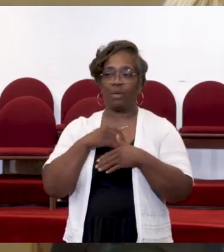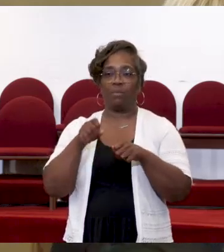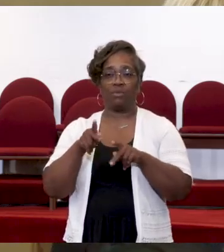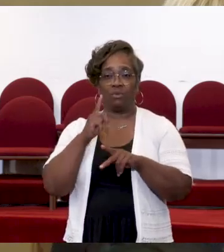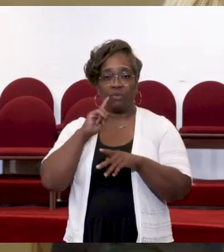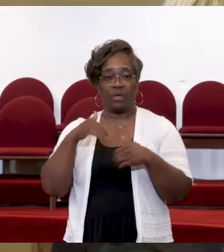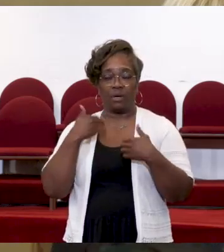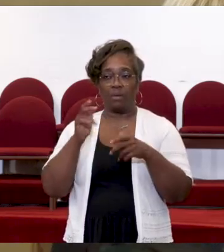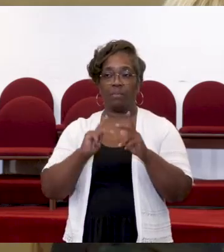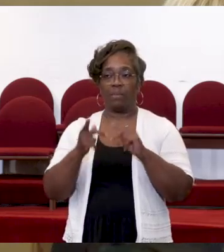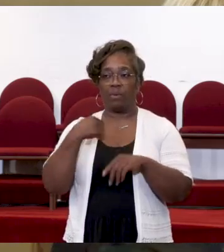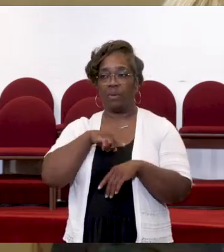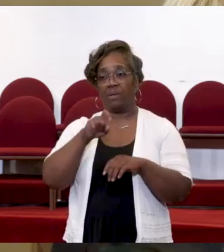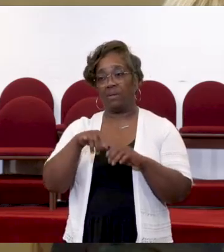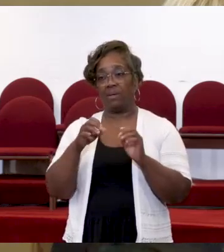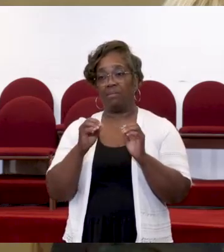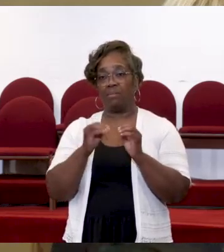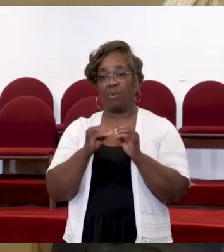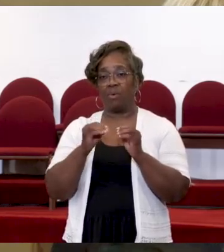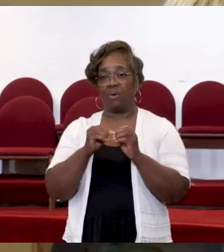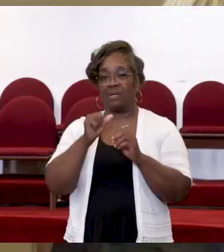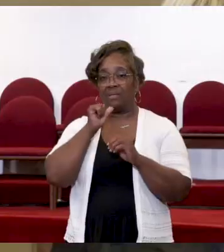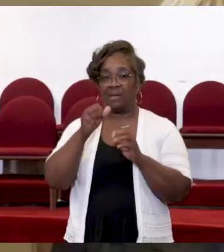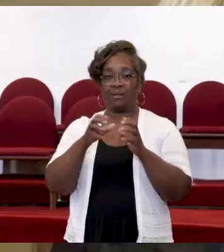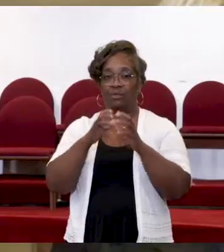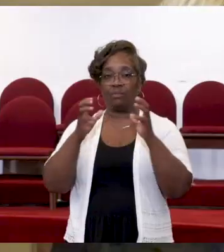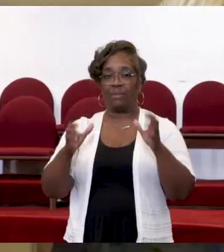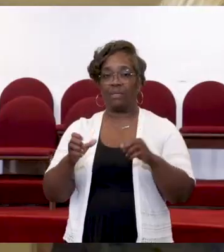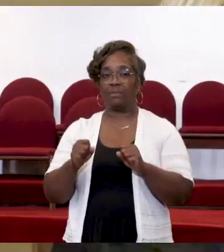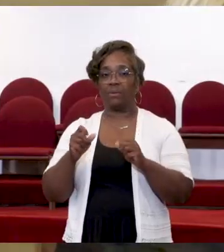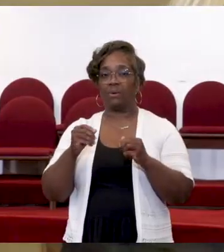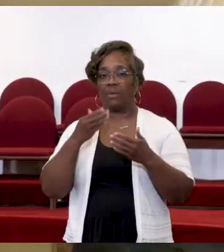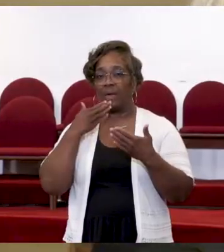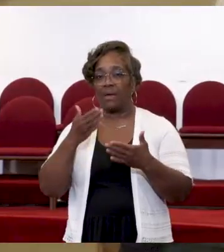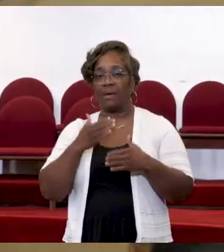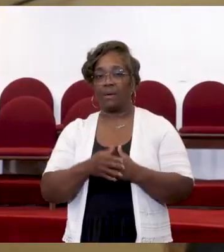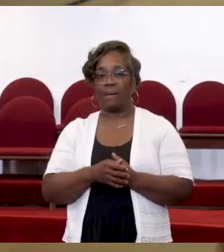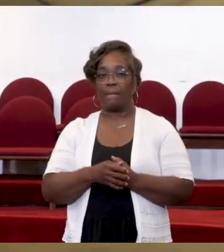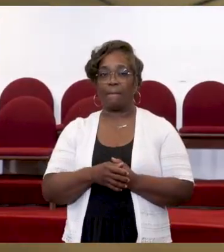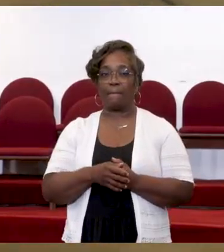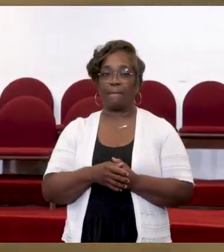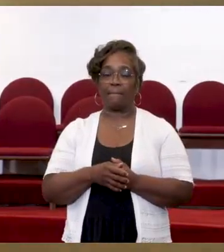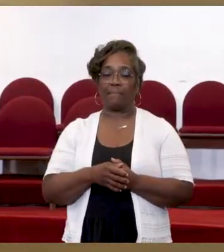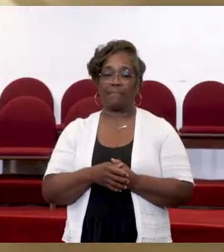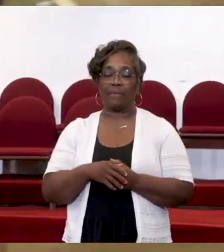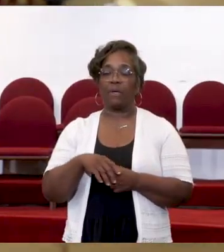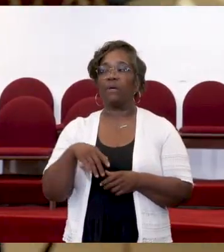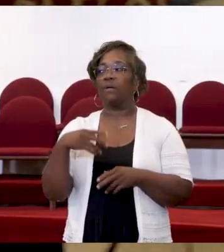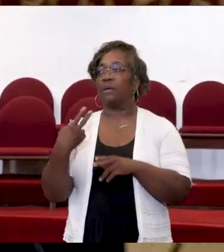young people, and I think we need to keep pushing. So thank you. Go ahead. Tell us your name, what neighborhood you're from.